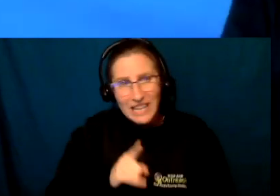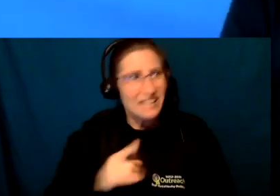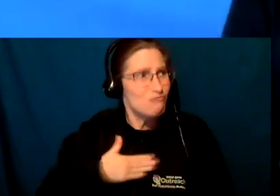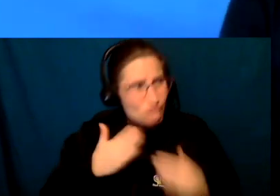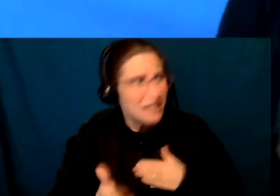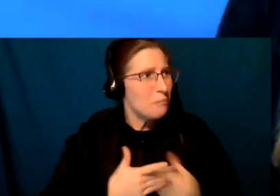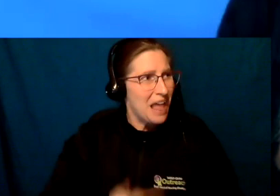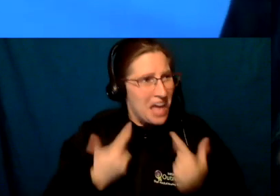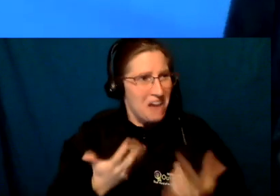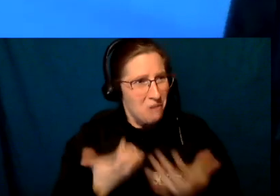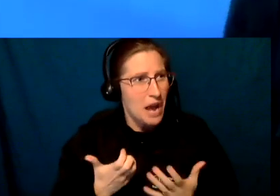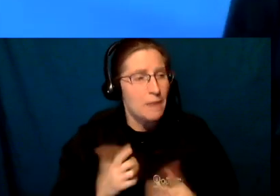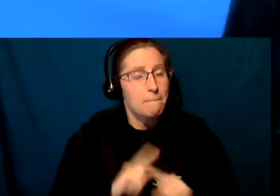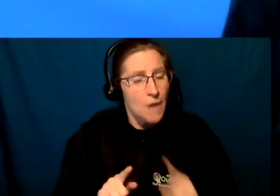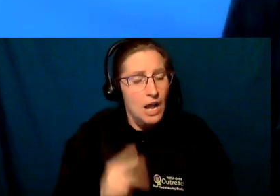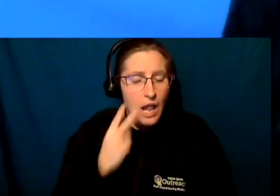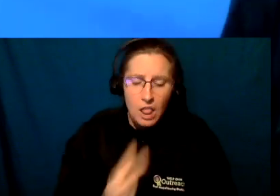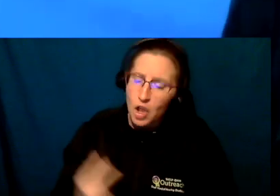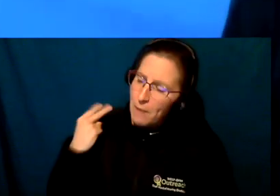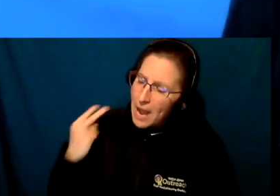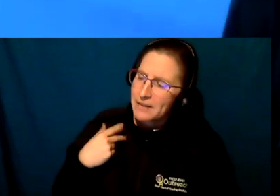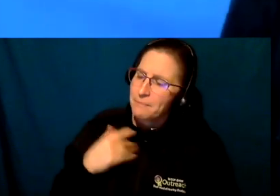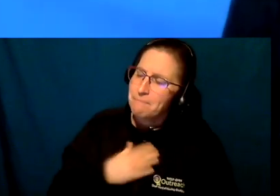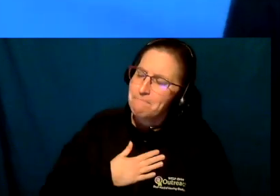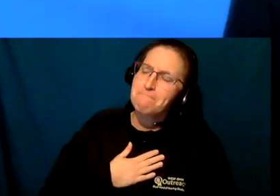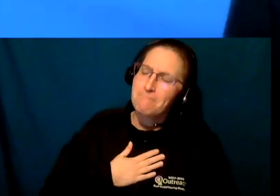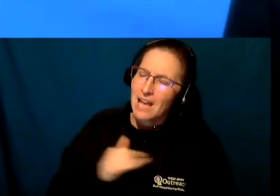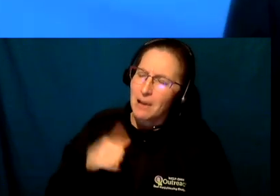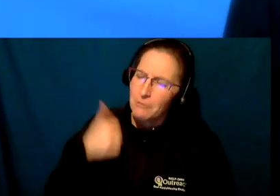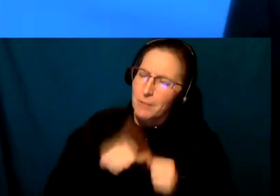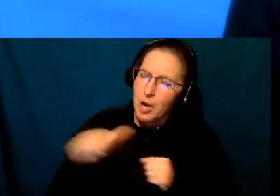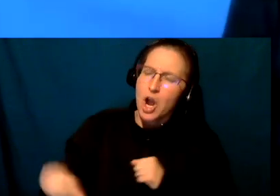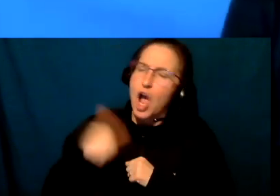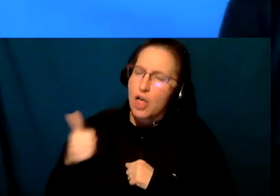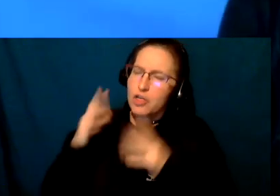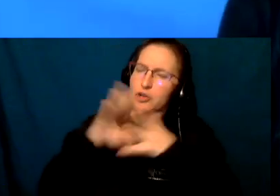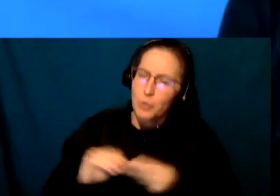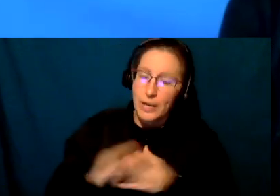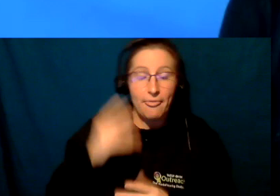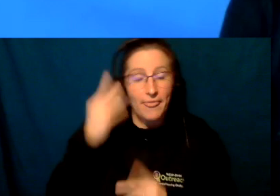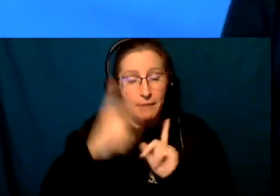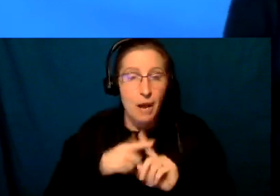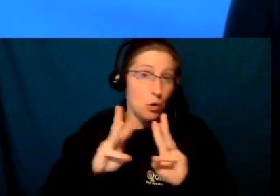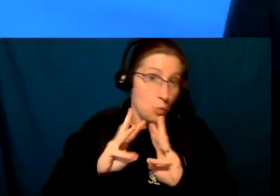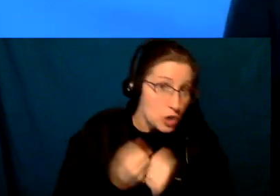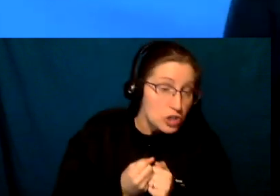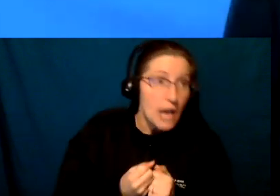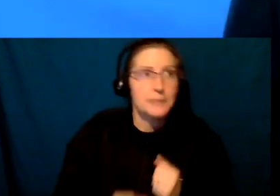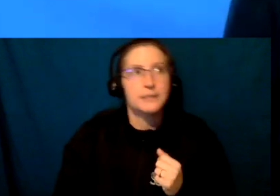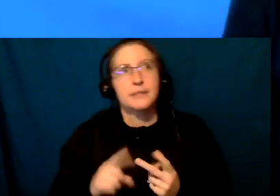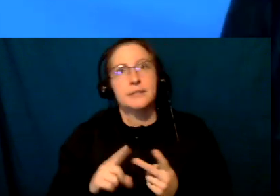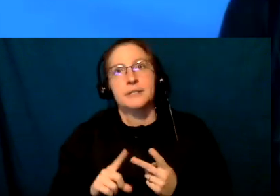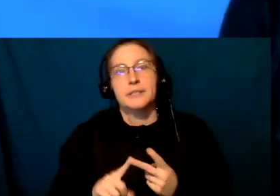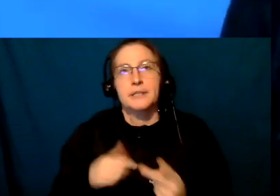And then I look back at like different experiences that I've had in the past. Like I think about like workshops that I've been to, and I see like